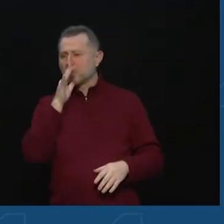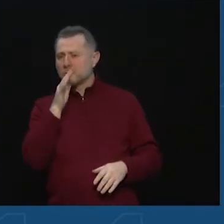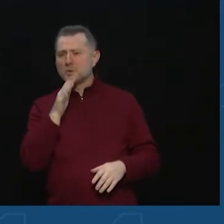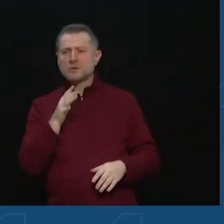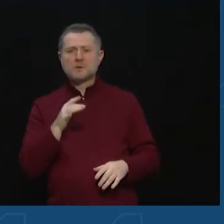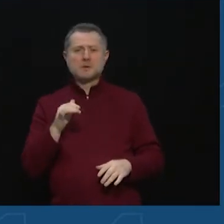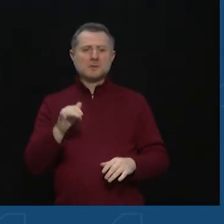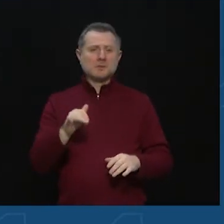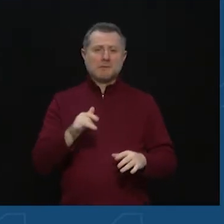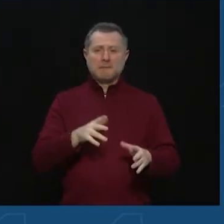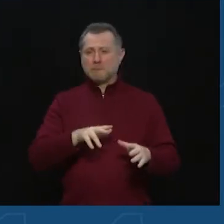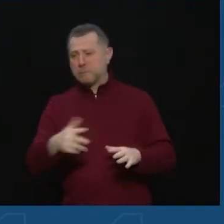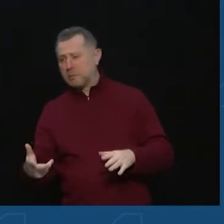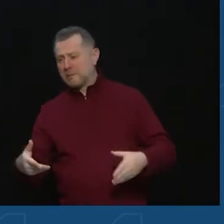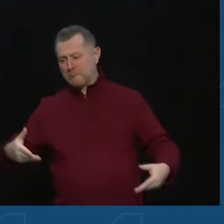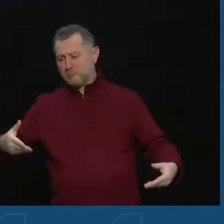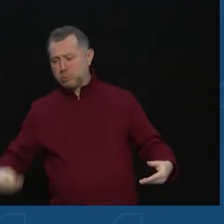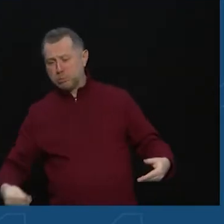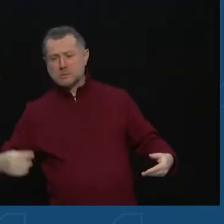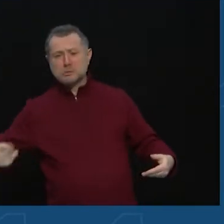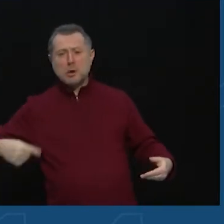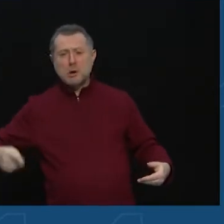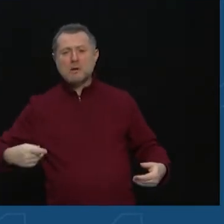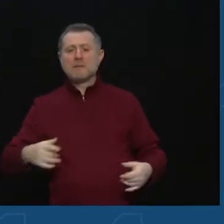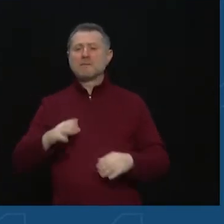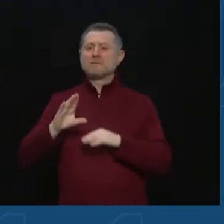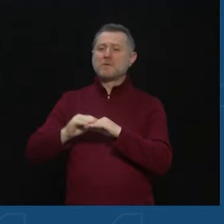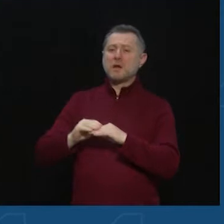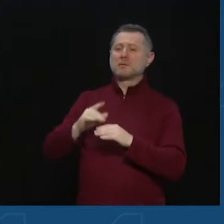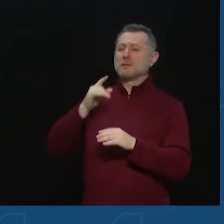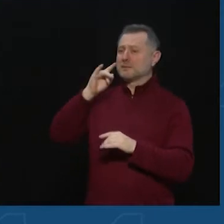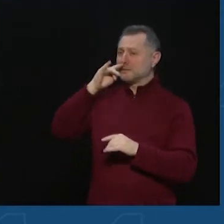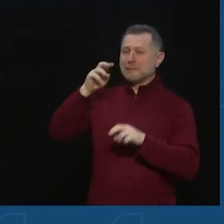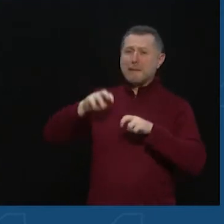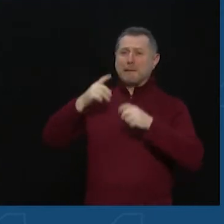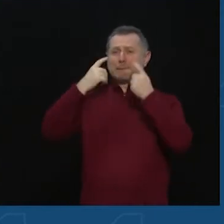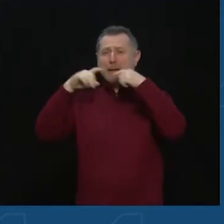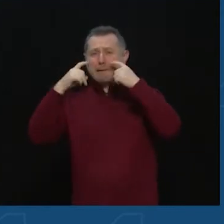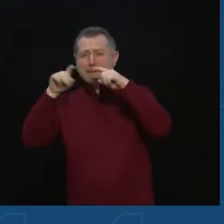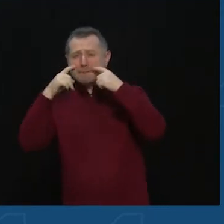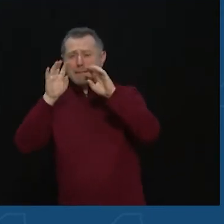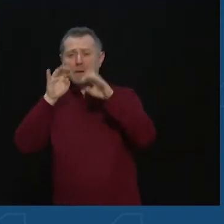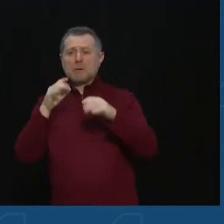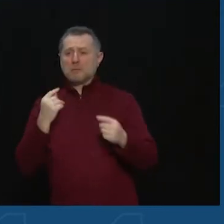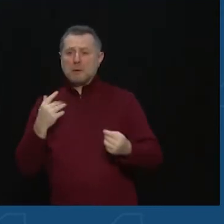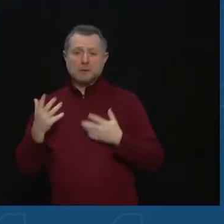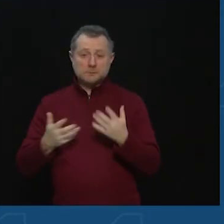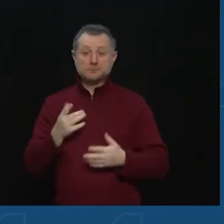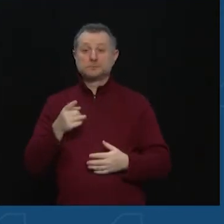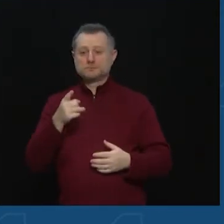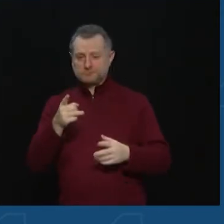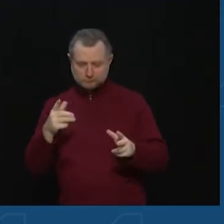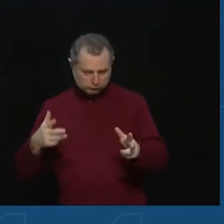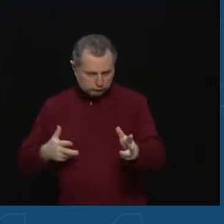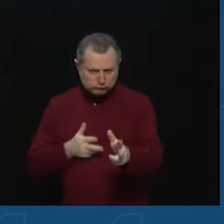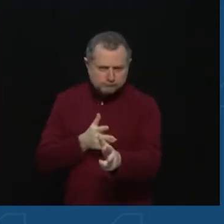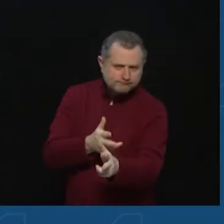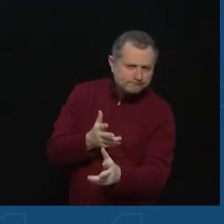know what to do. And all of a sudden, you pull up, you give them hope, you give them